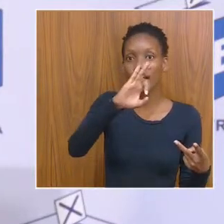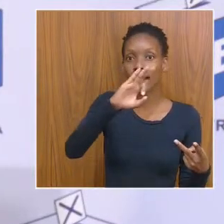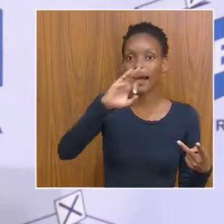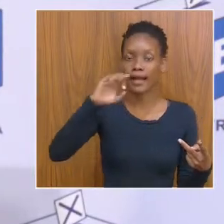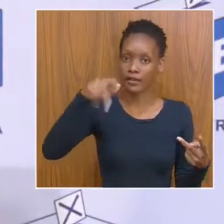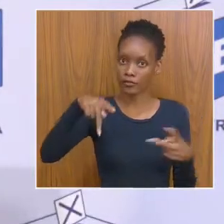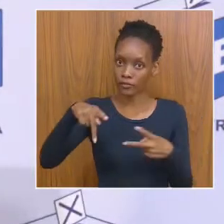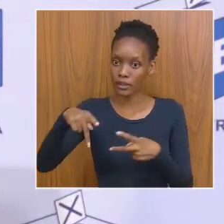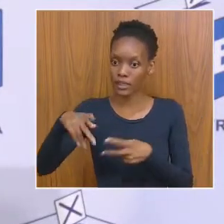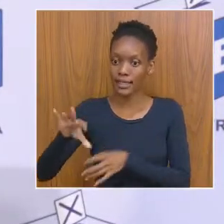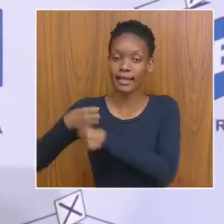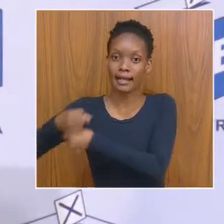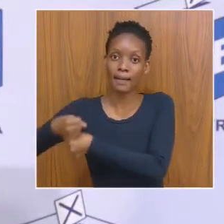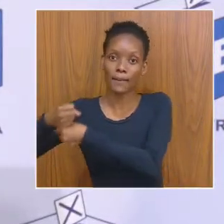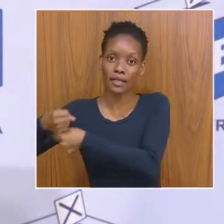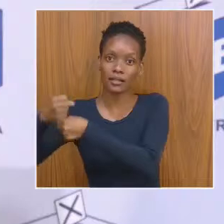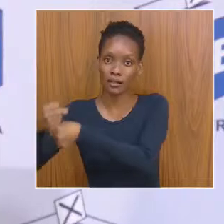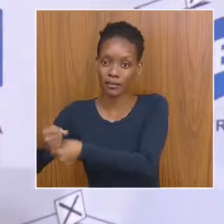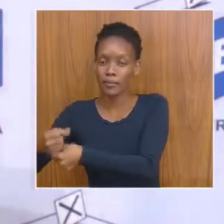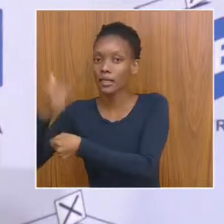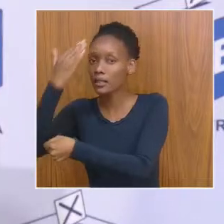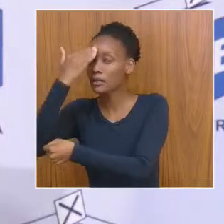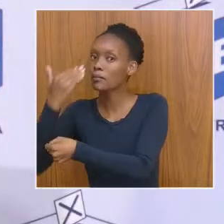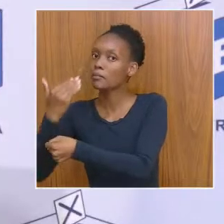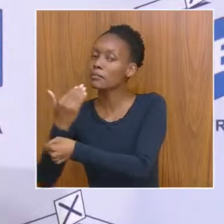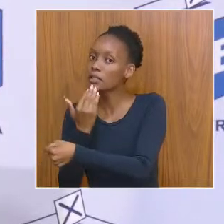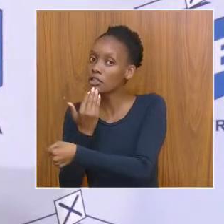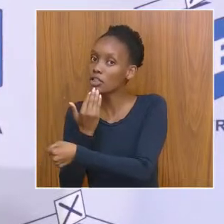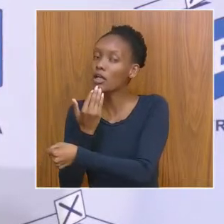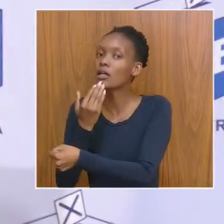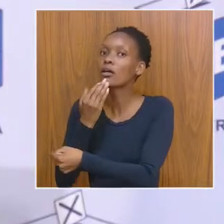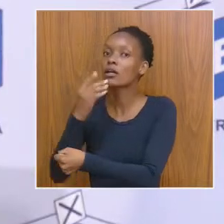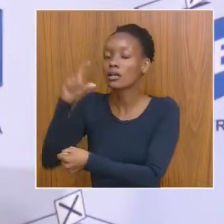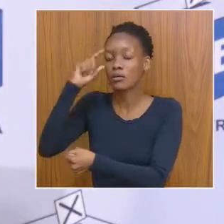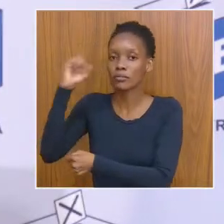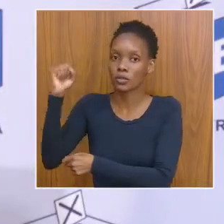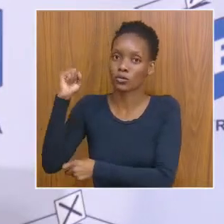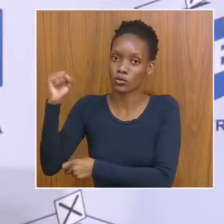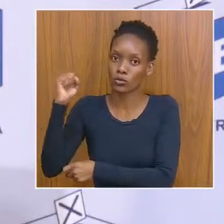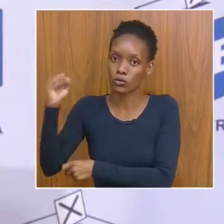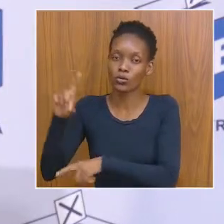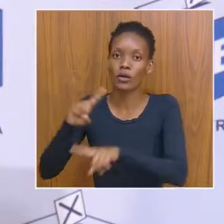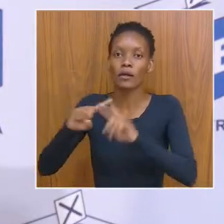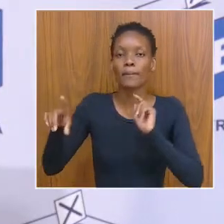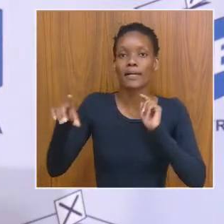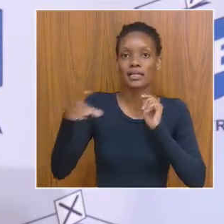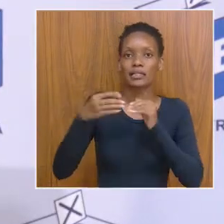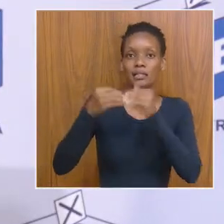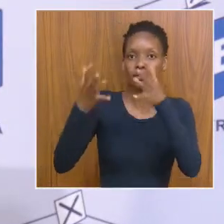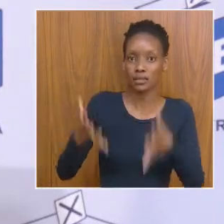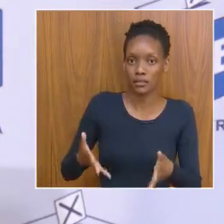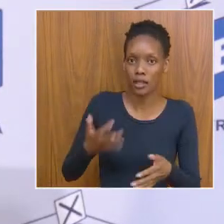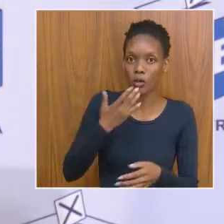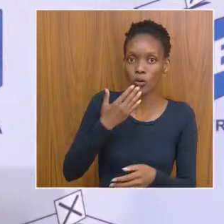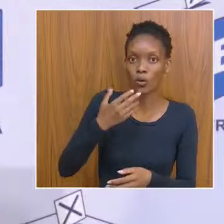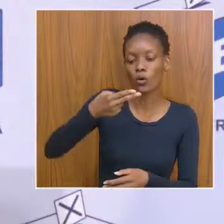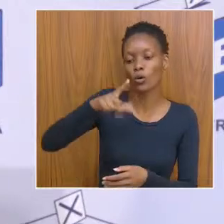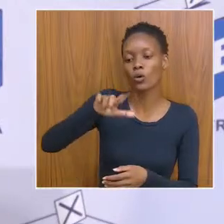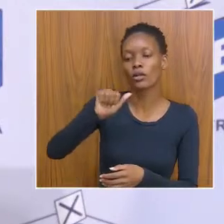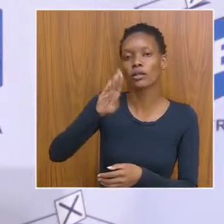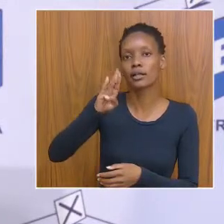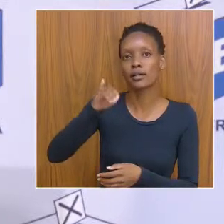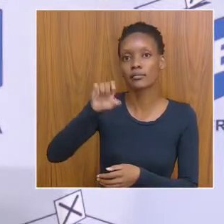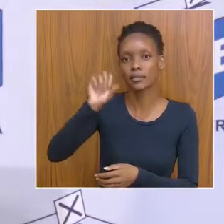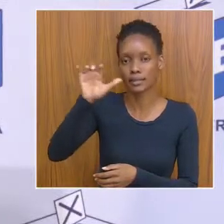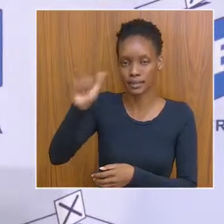remains Chief Mangosuthu Buthelezi, the leader of the party is Mr. Hlabisa, and for that reason,